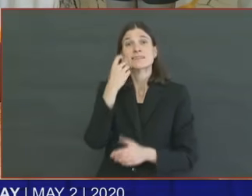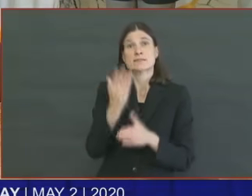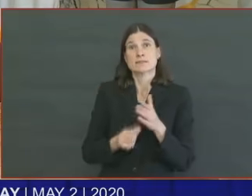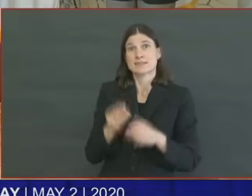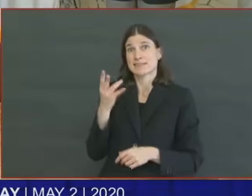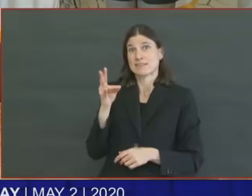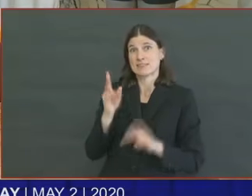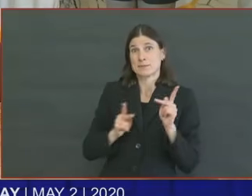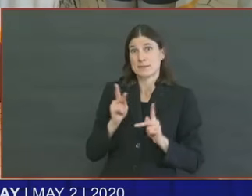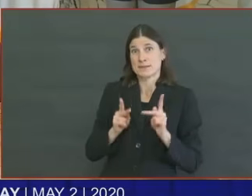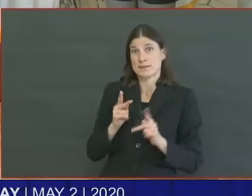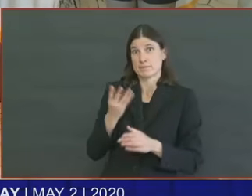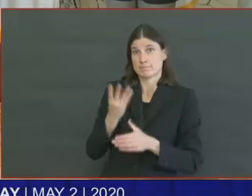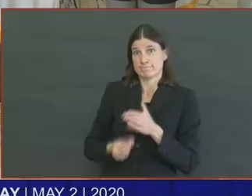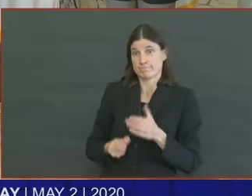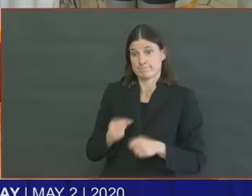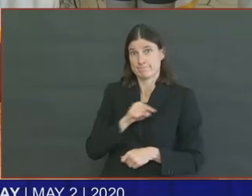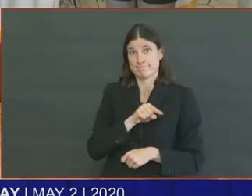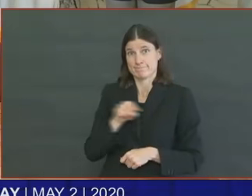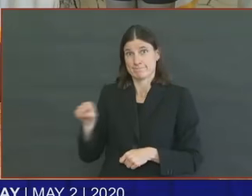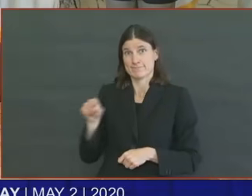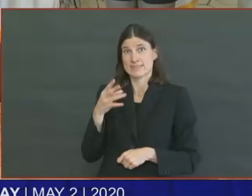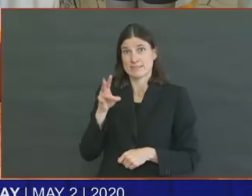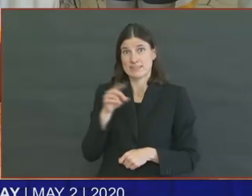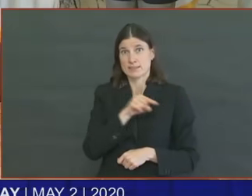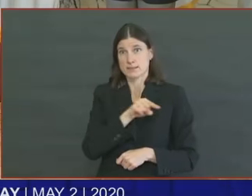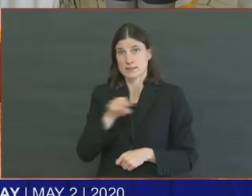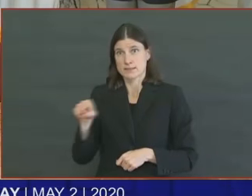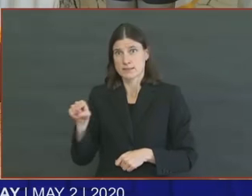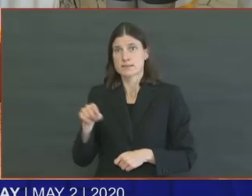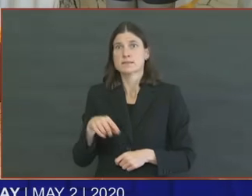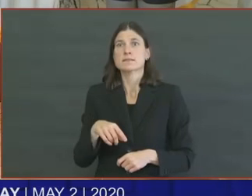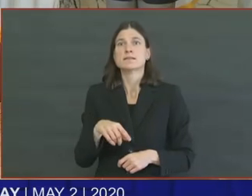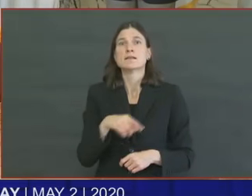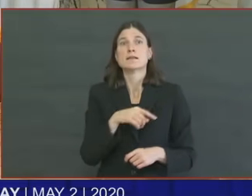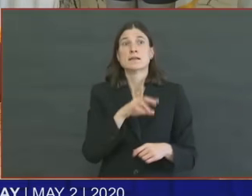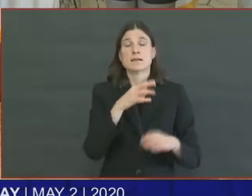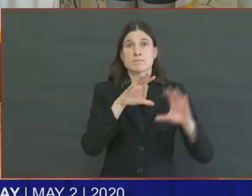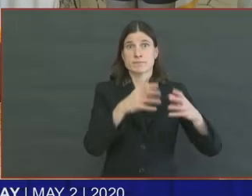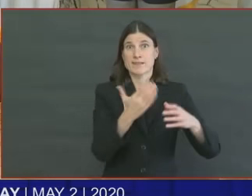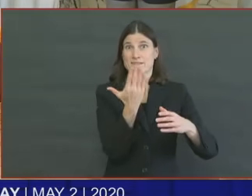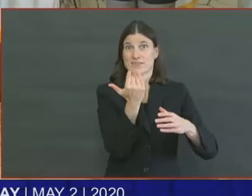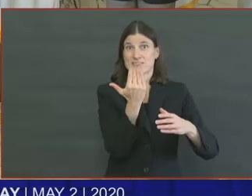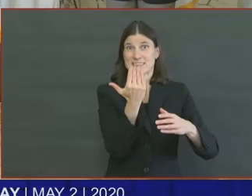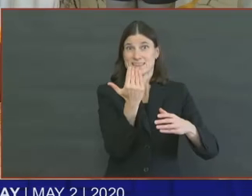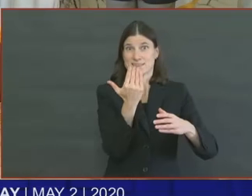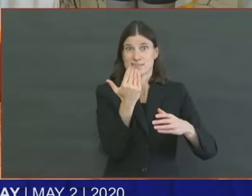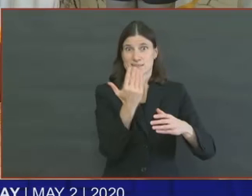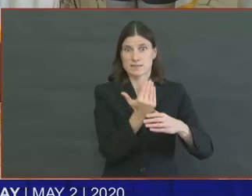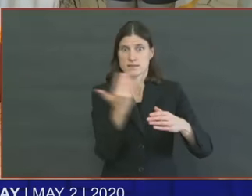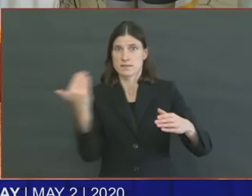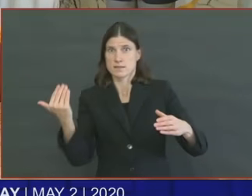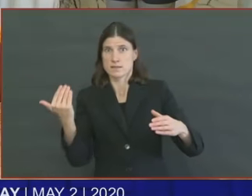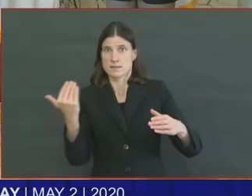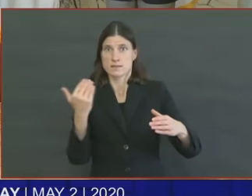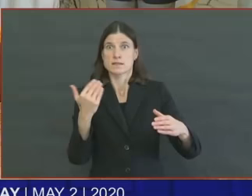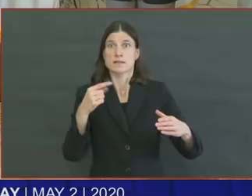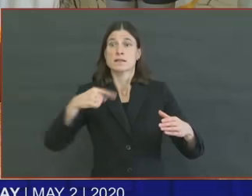had today, 15 people lived in congregate living